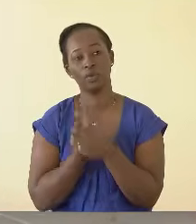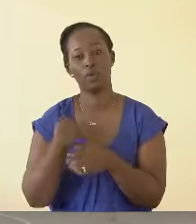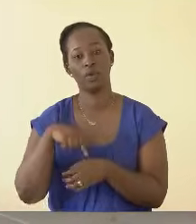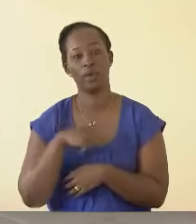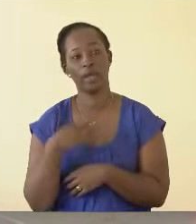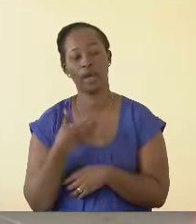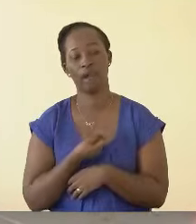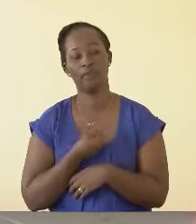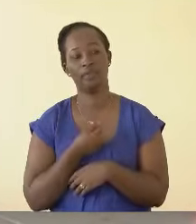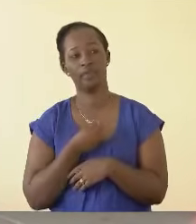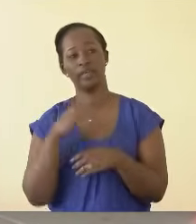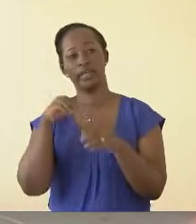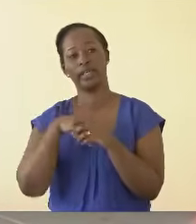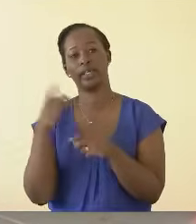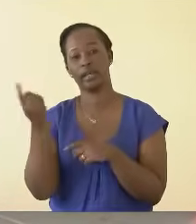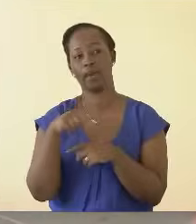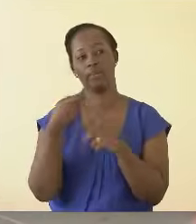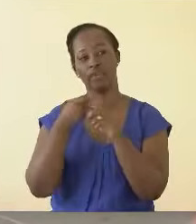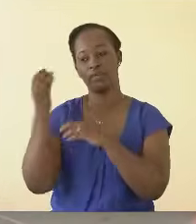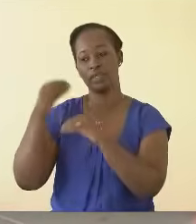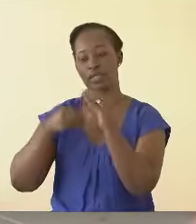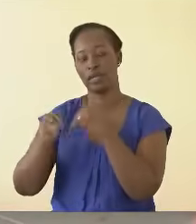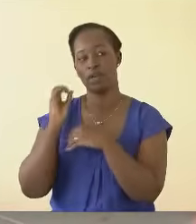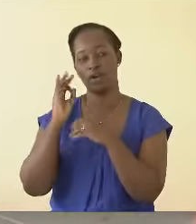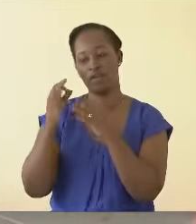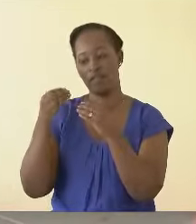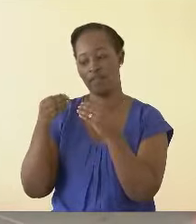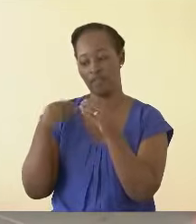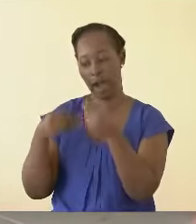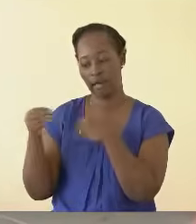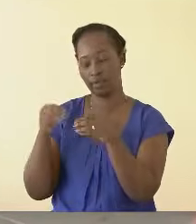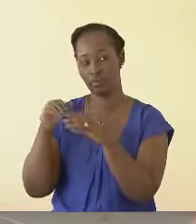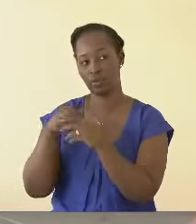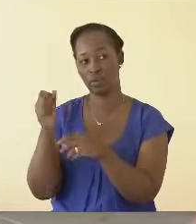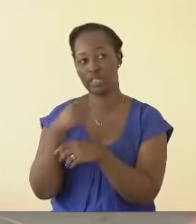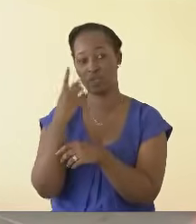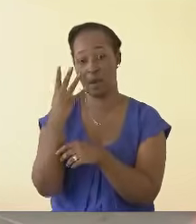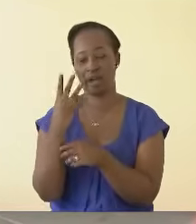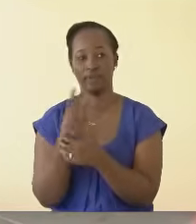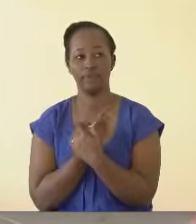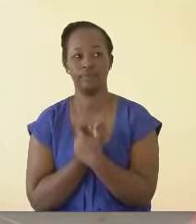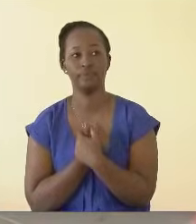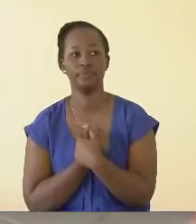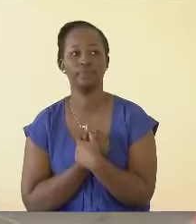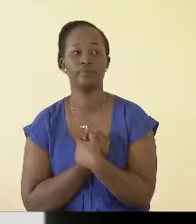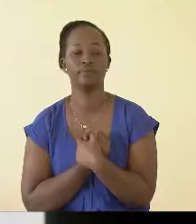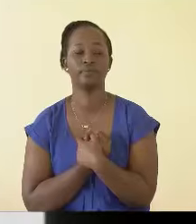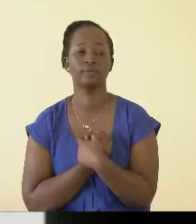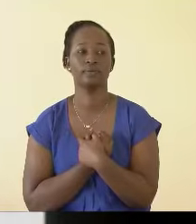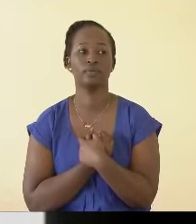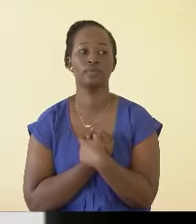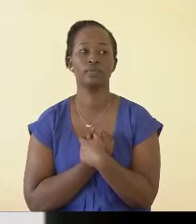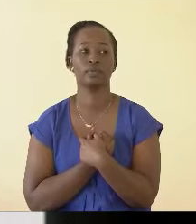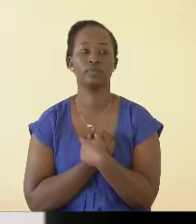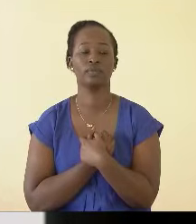have income from the sale of an asset in April. Sale of an asset. This is a